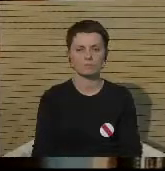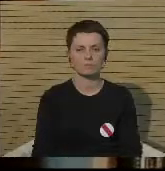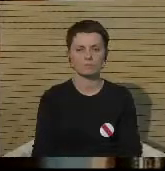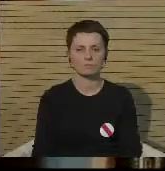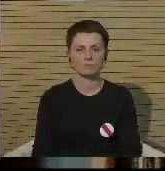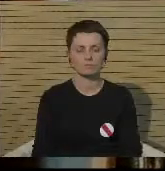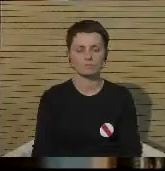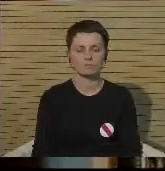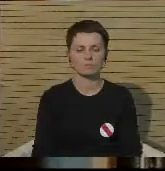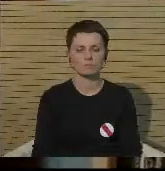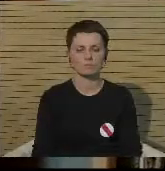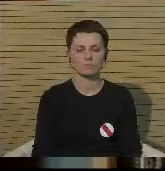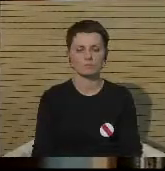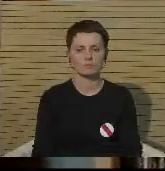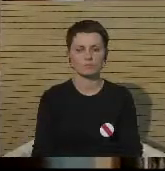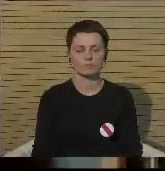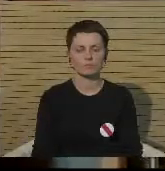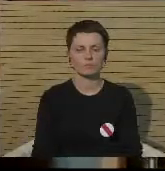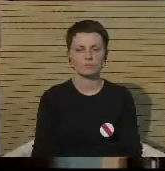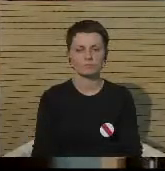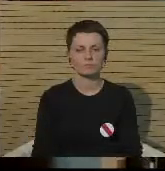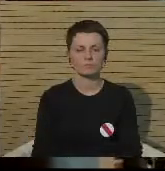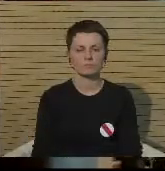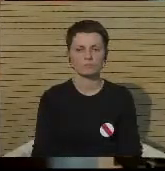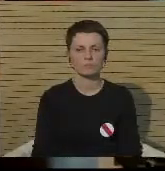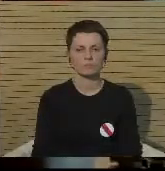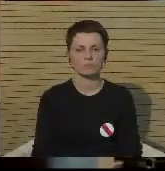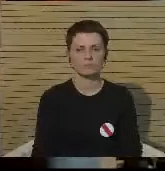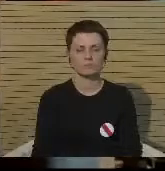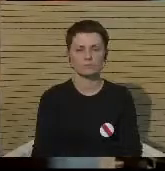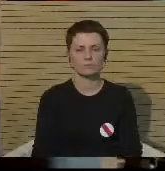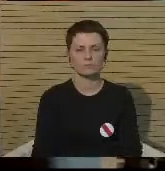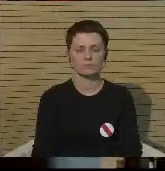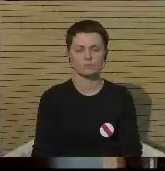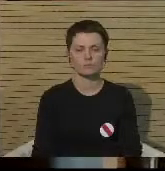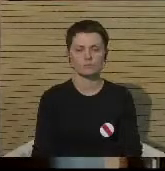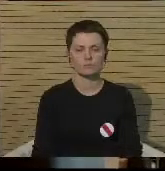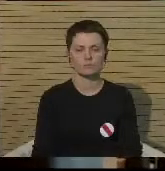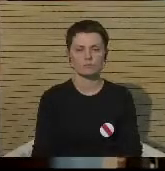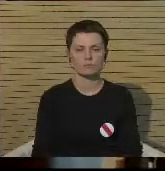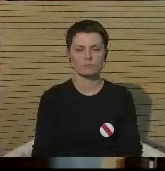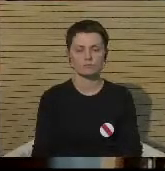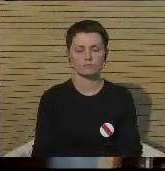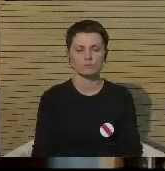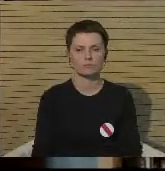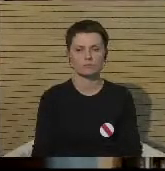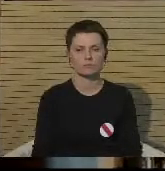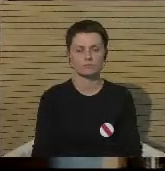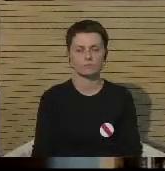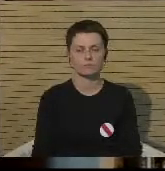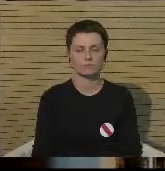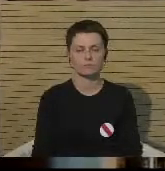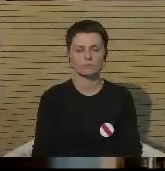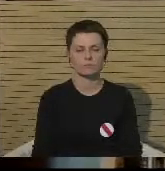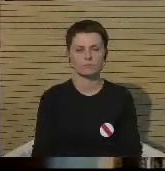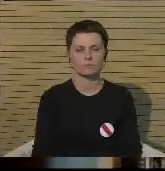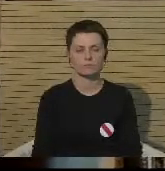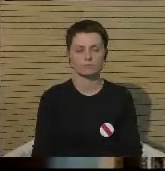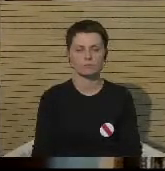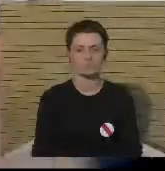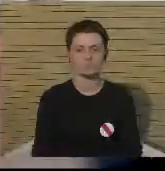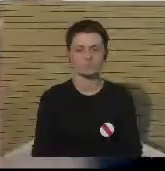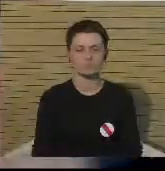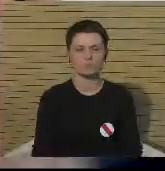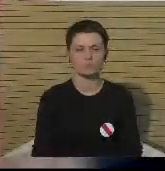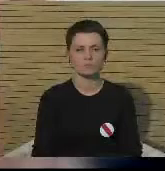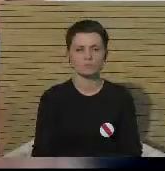losing their status. So I believe and I really hope that those protesters will win and that Lukashenko will get to prison and Belarus will